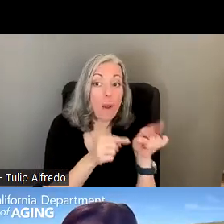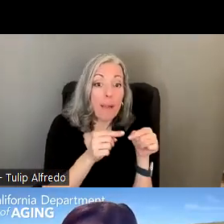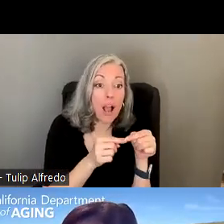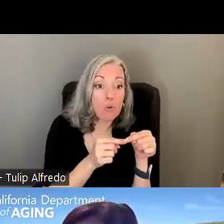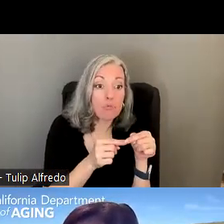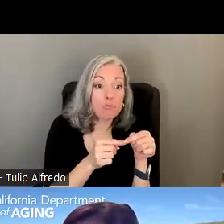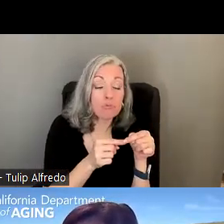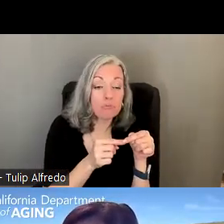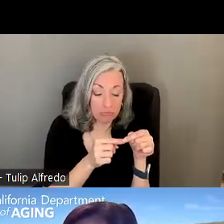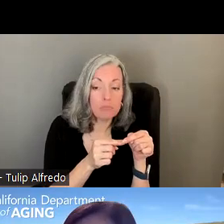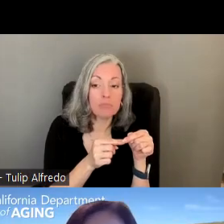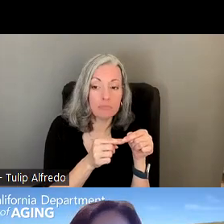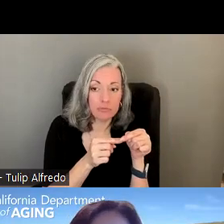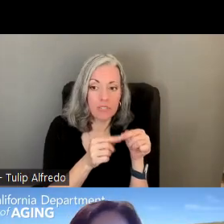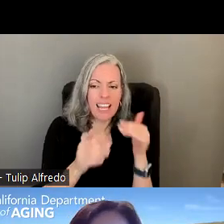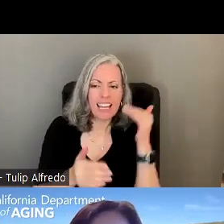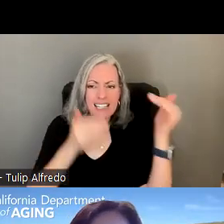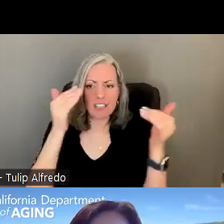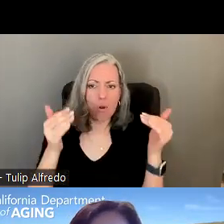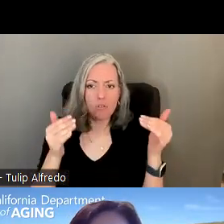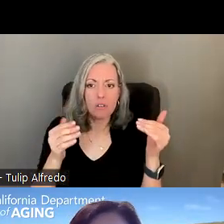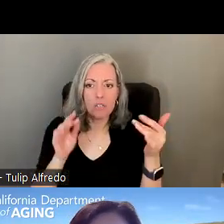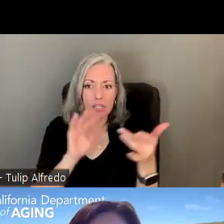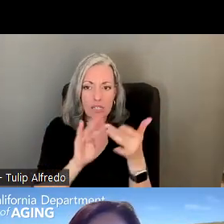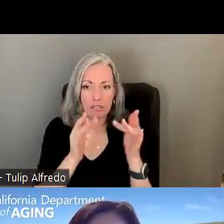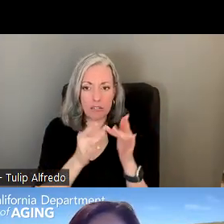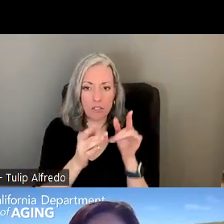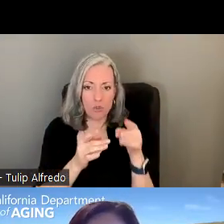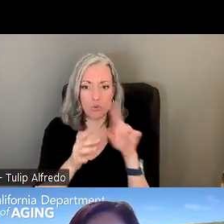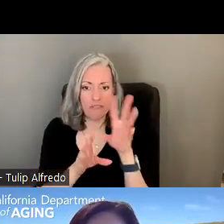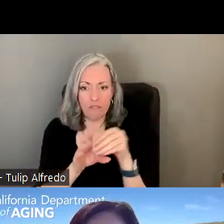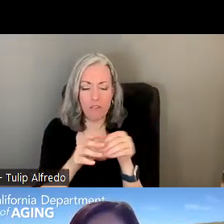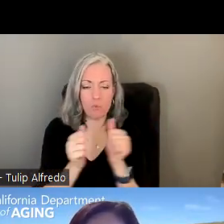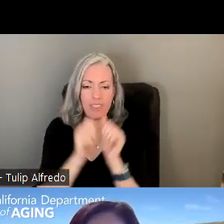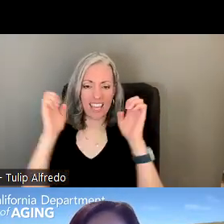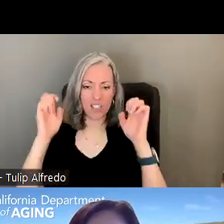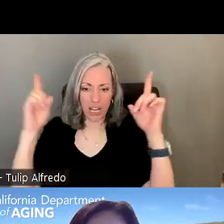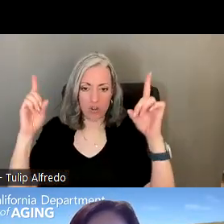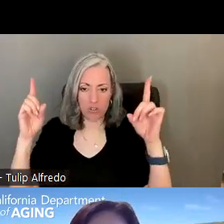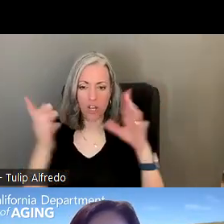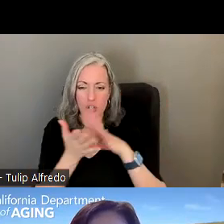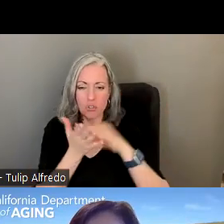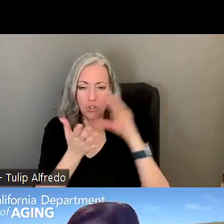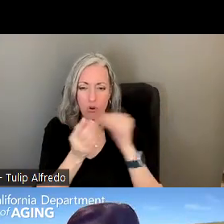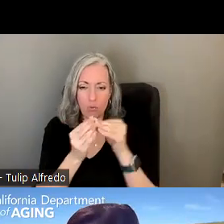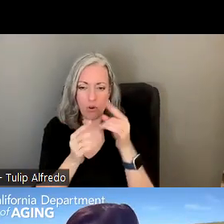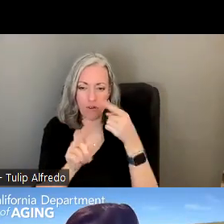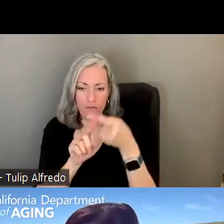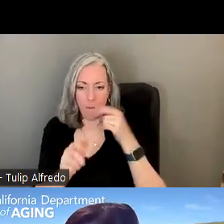the adult network that you belong to of educators, and just to learn more from each